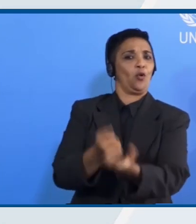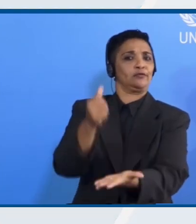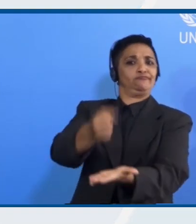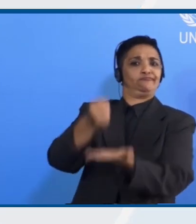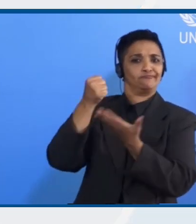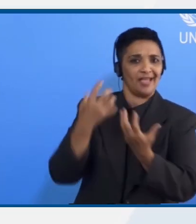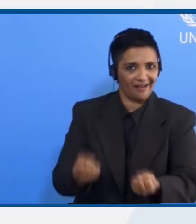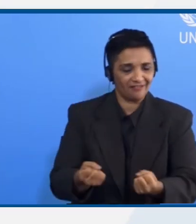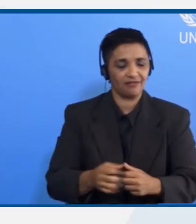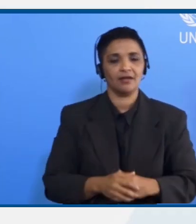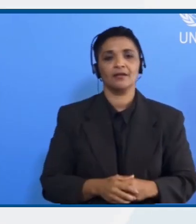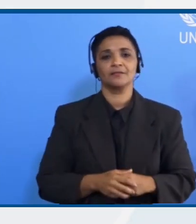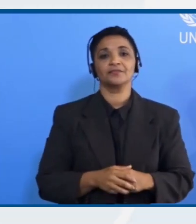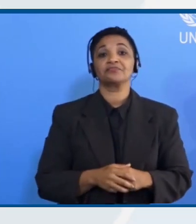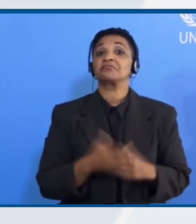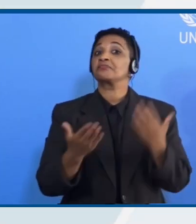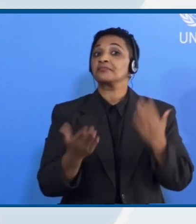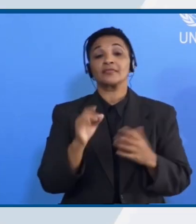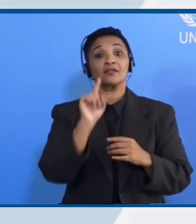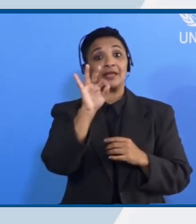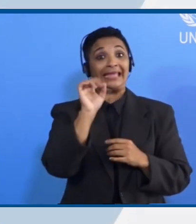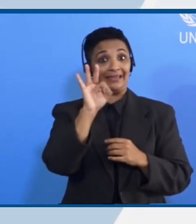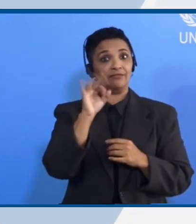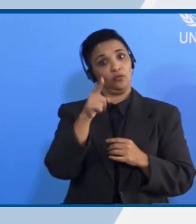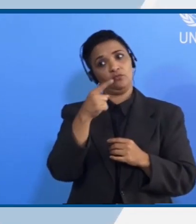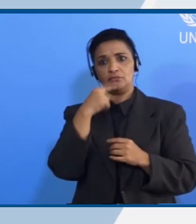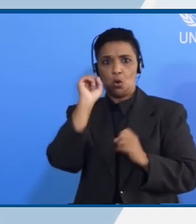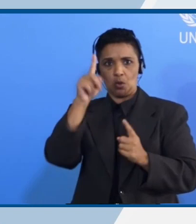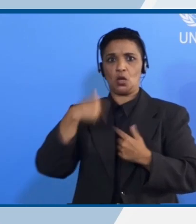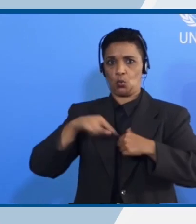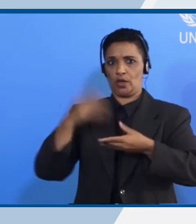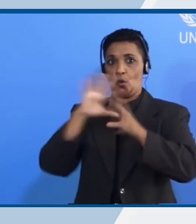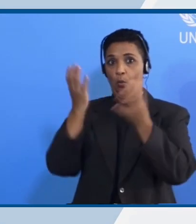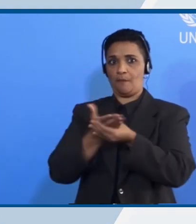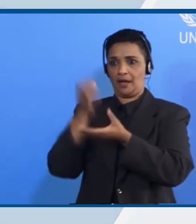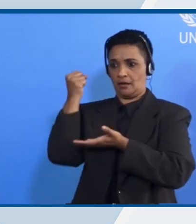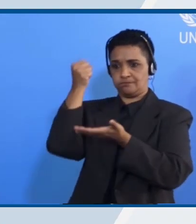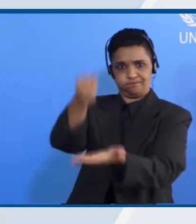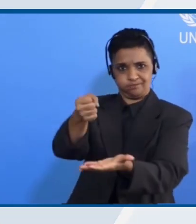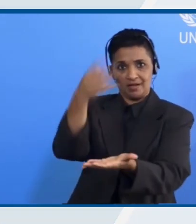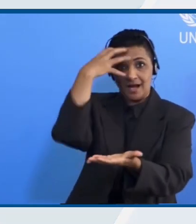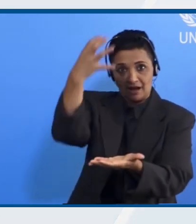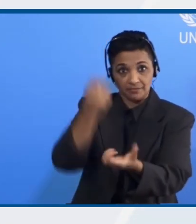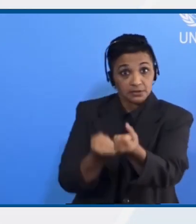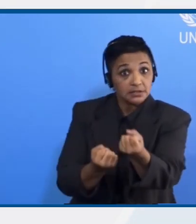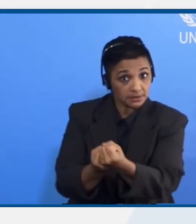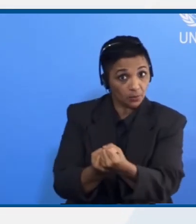However, I think if you are going to be lending to government, and that's our main take, there's a lot of